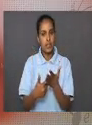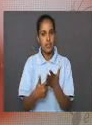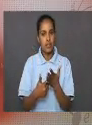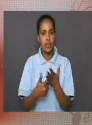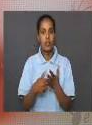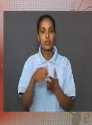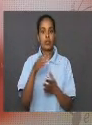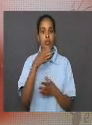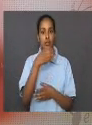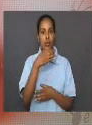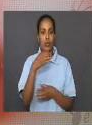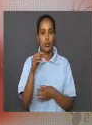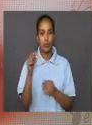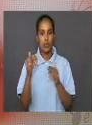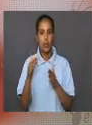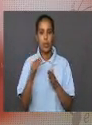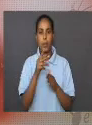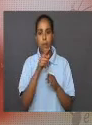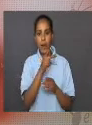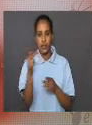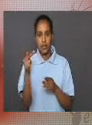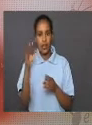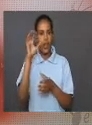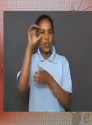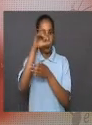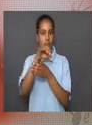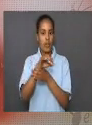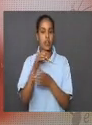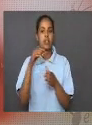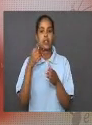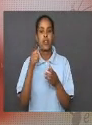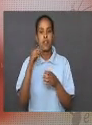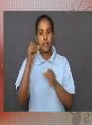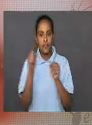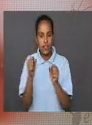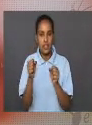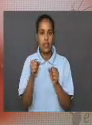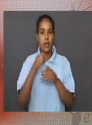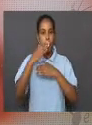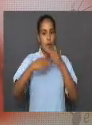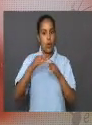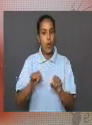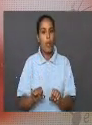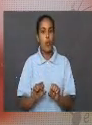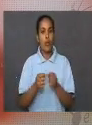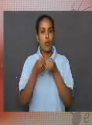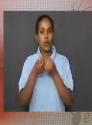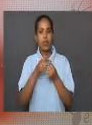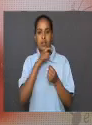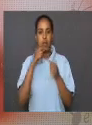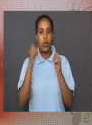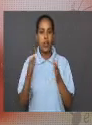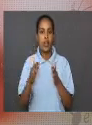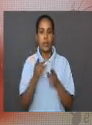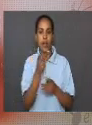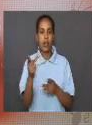the solute particles interfere with the freezing process by blocking solvent